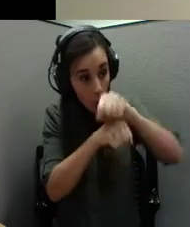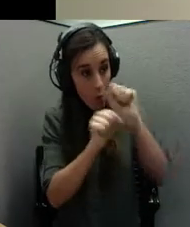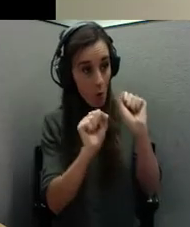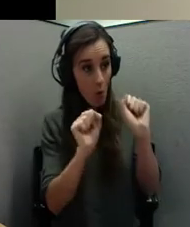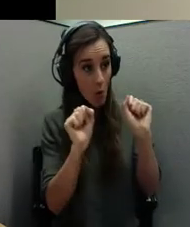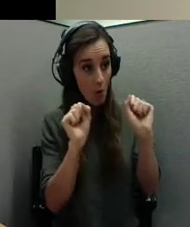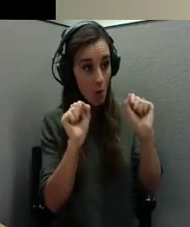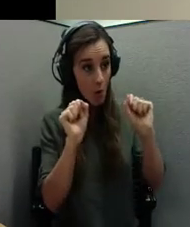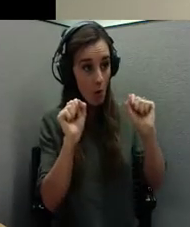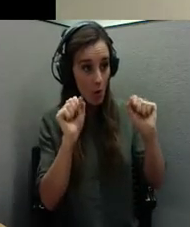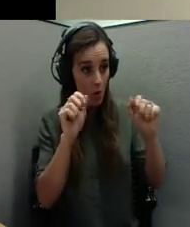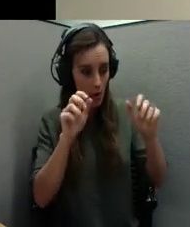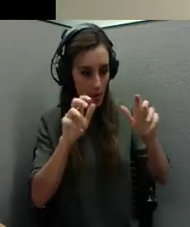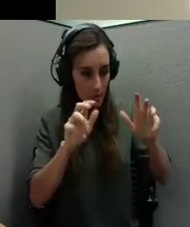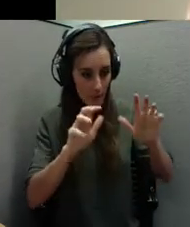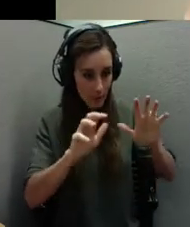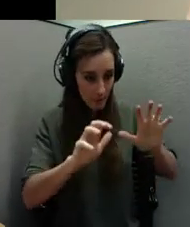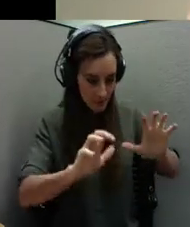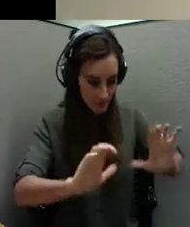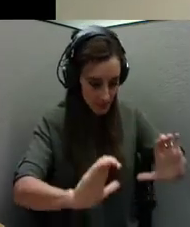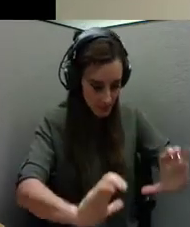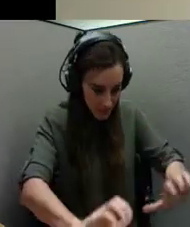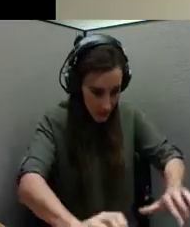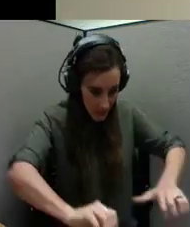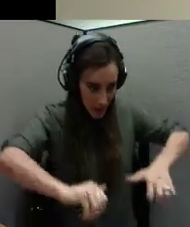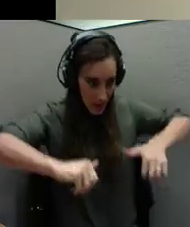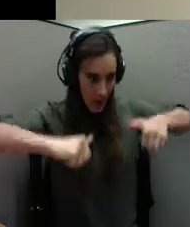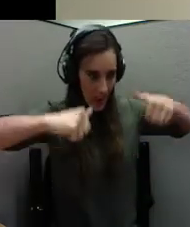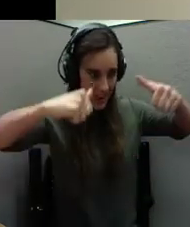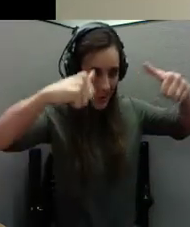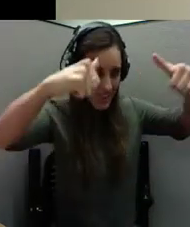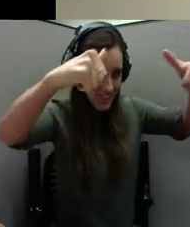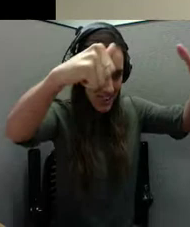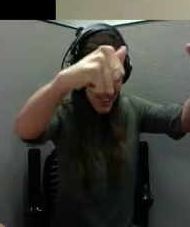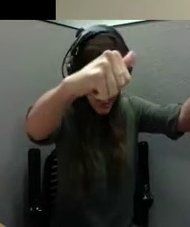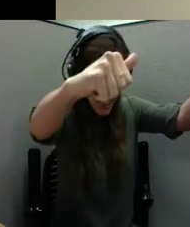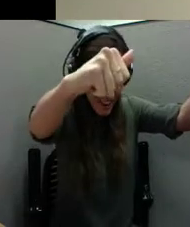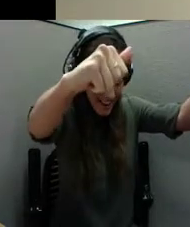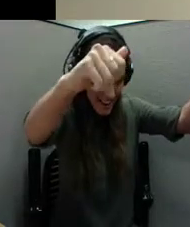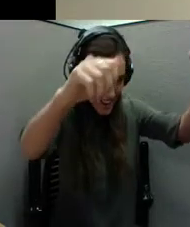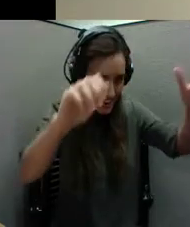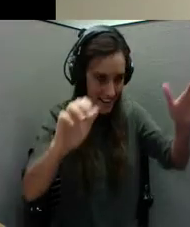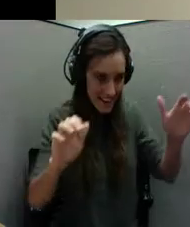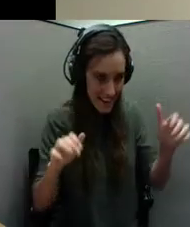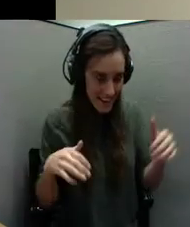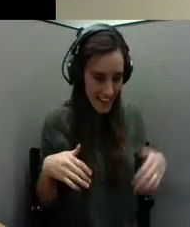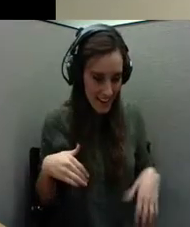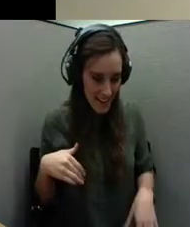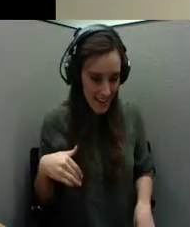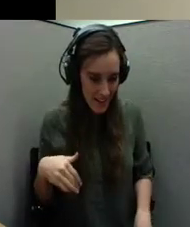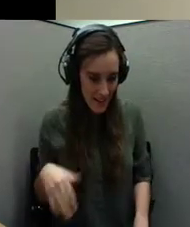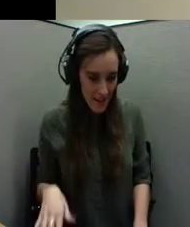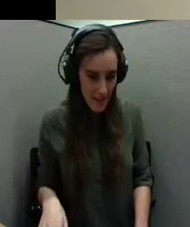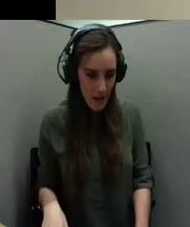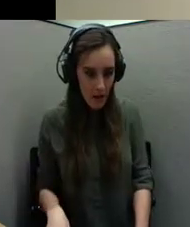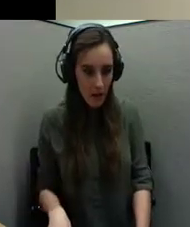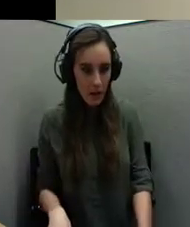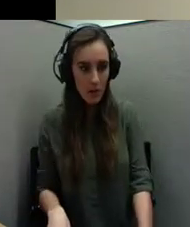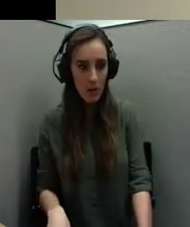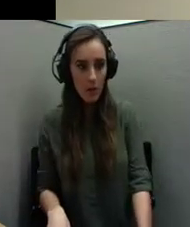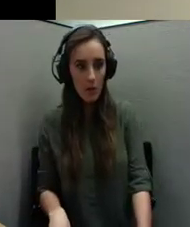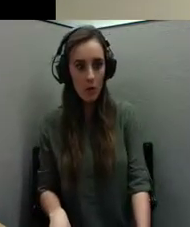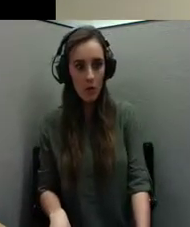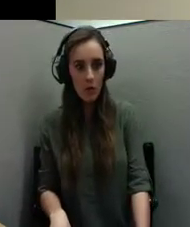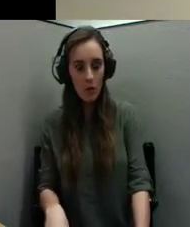that lock, and then he opened that box. Now, imagine the treasures